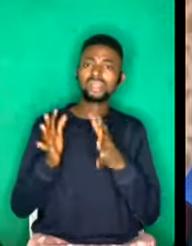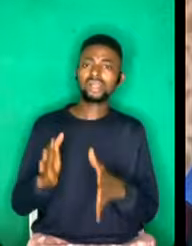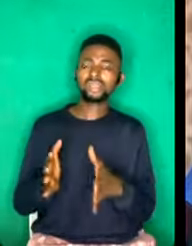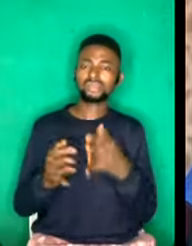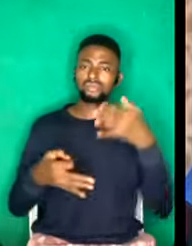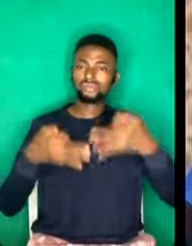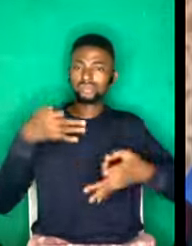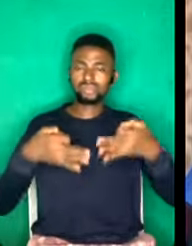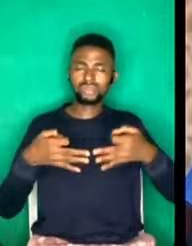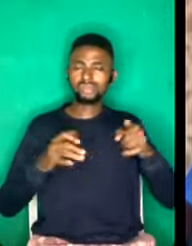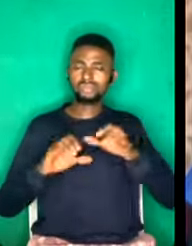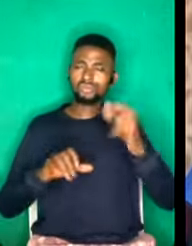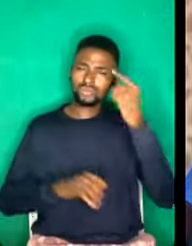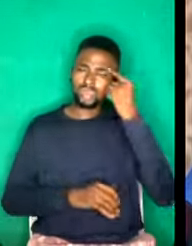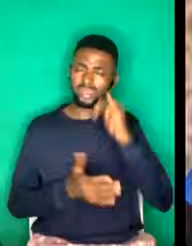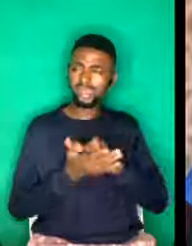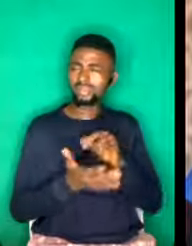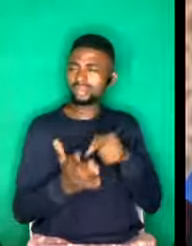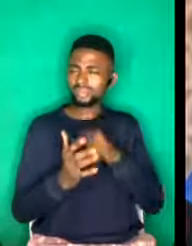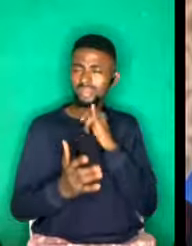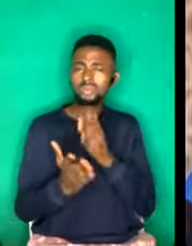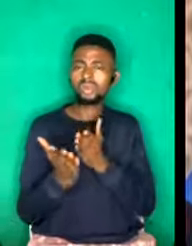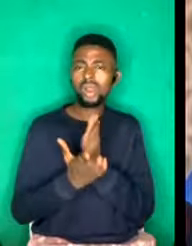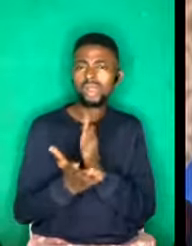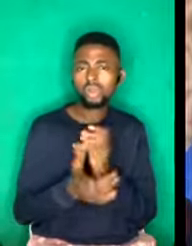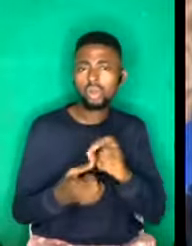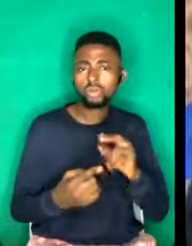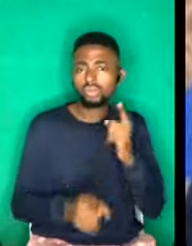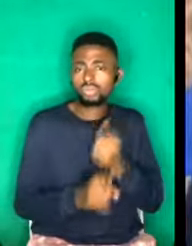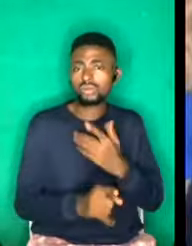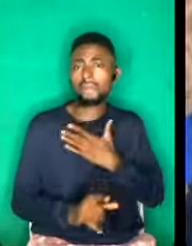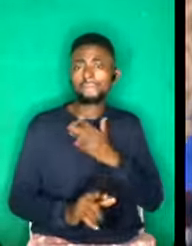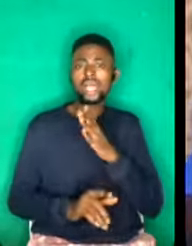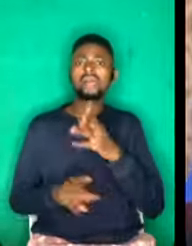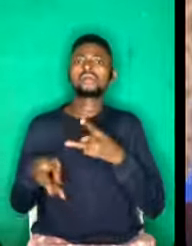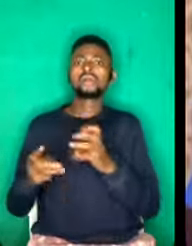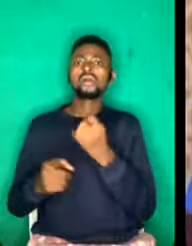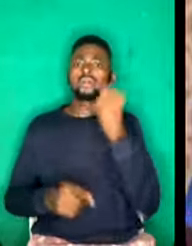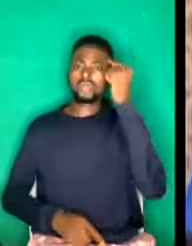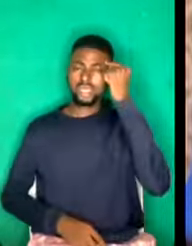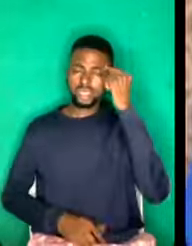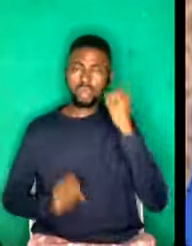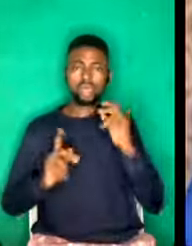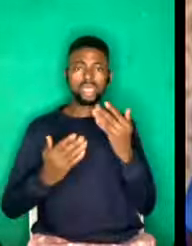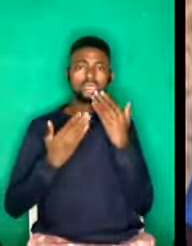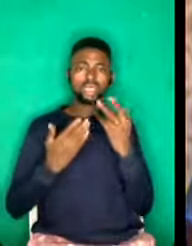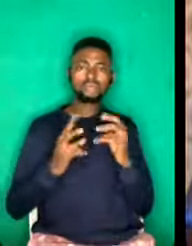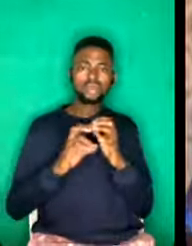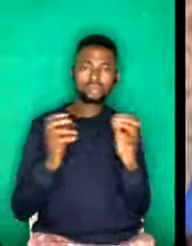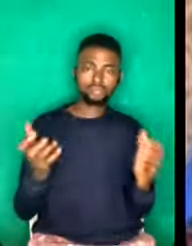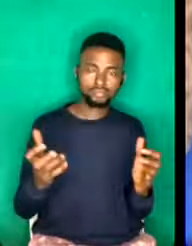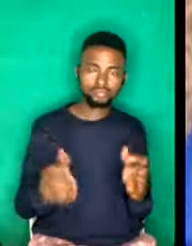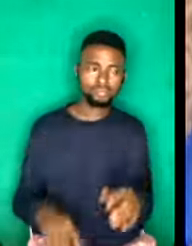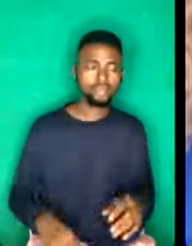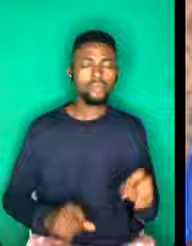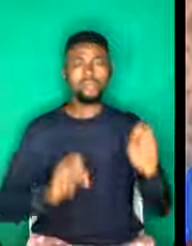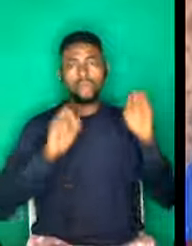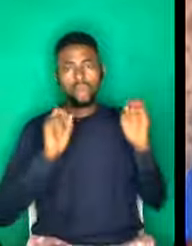ethical, or is just my own thinking? Okay, thank you very much. Ideally,